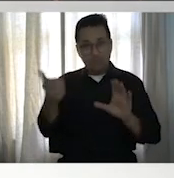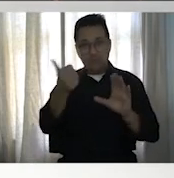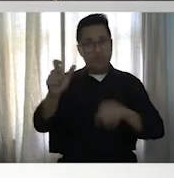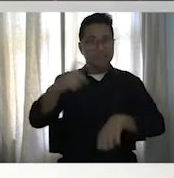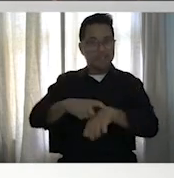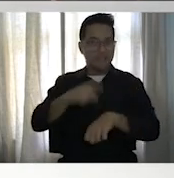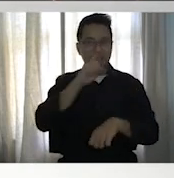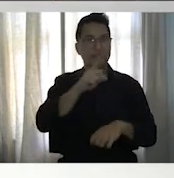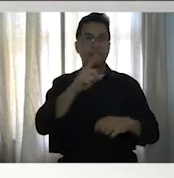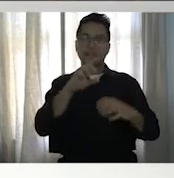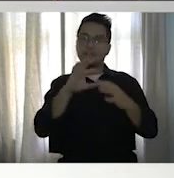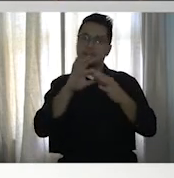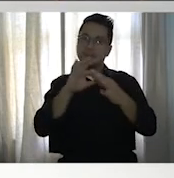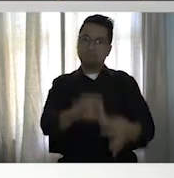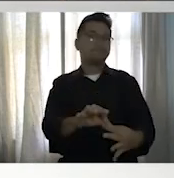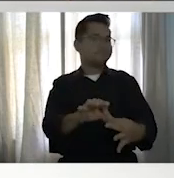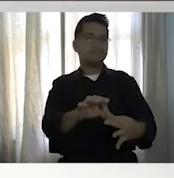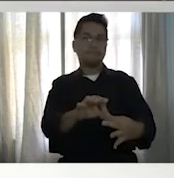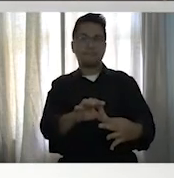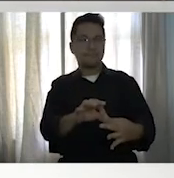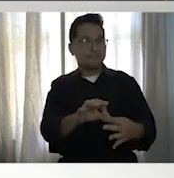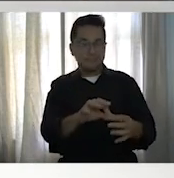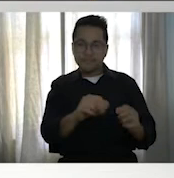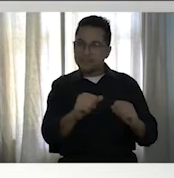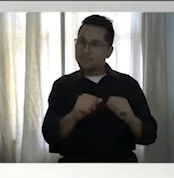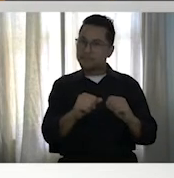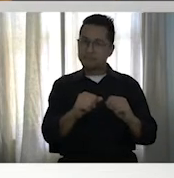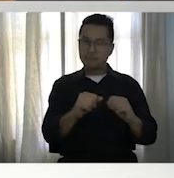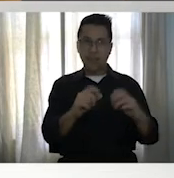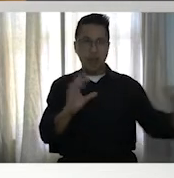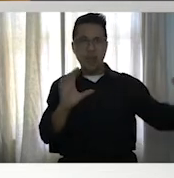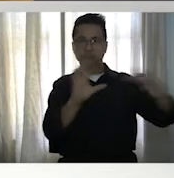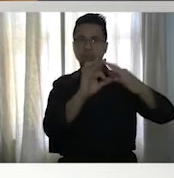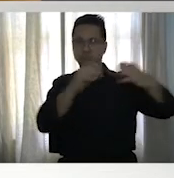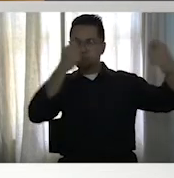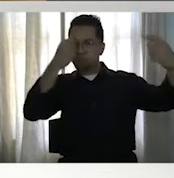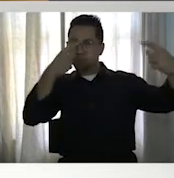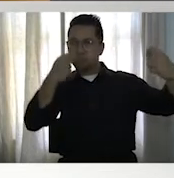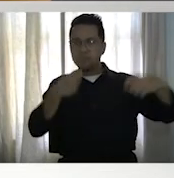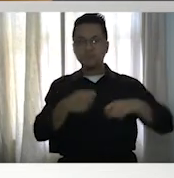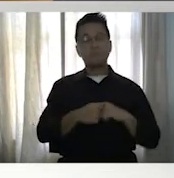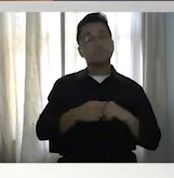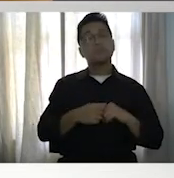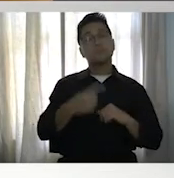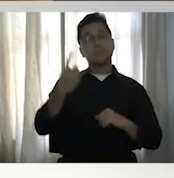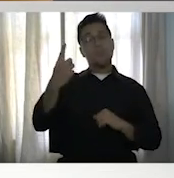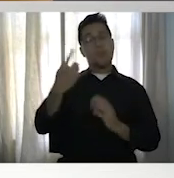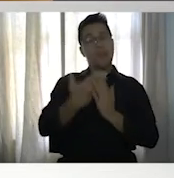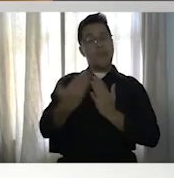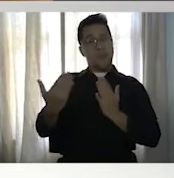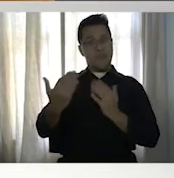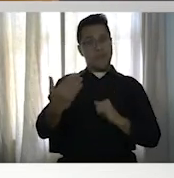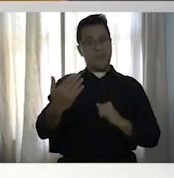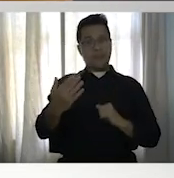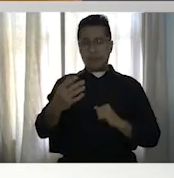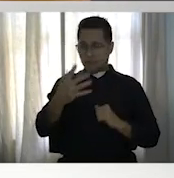about staying connected. and the joy of being. And I think one thing that we really want to get across